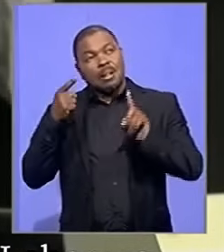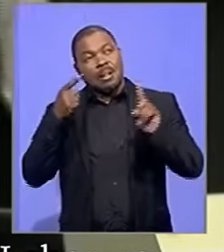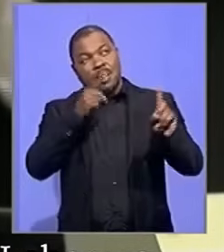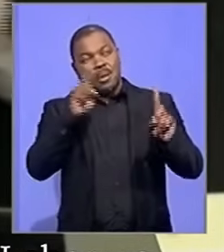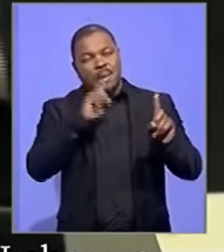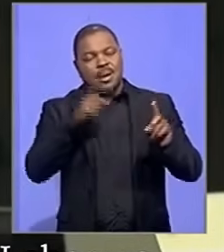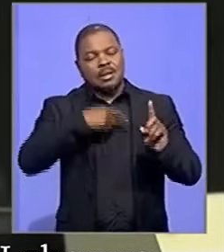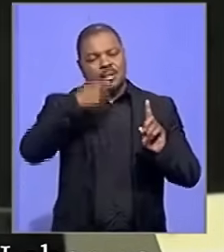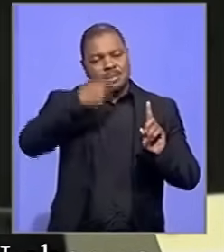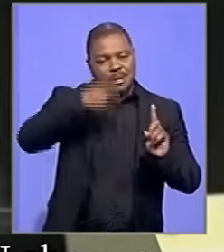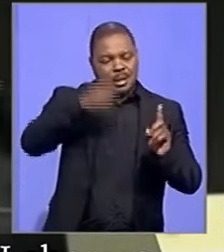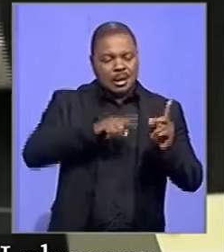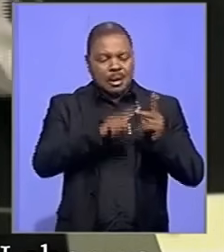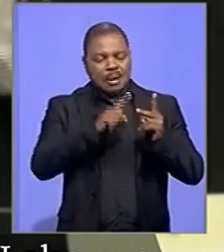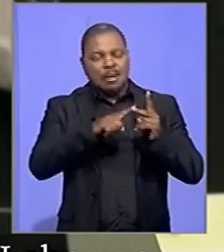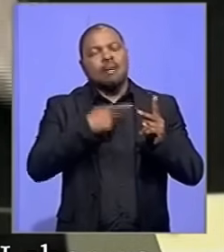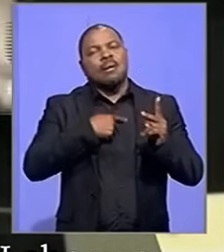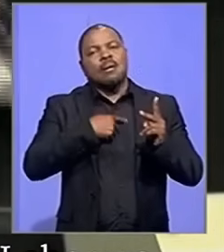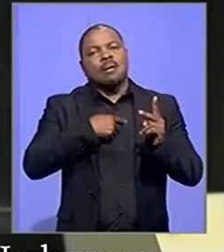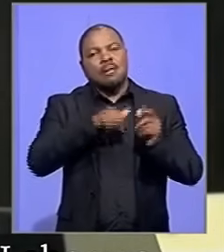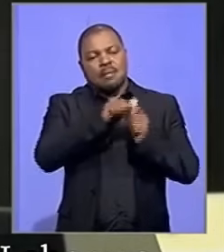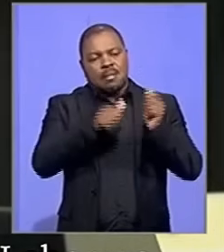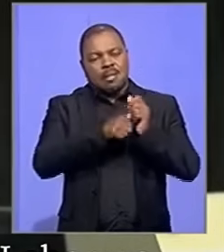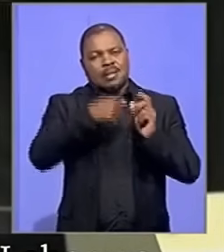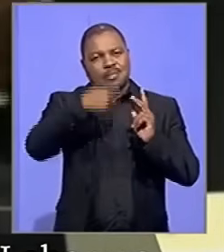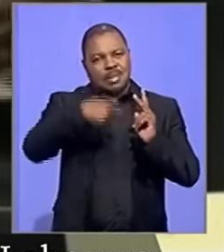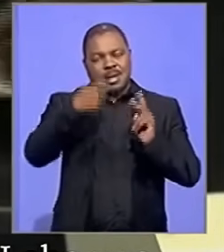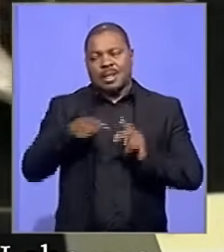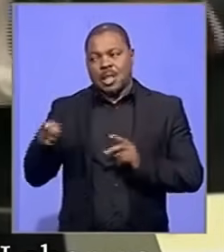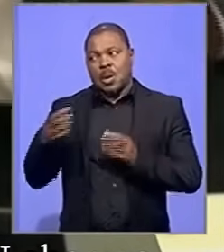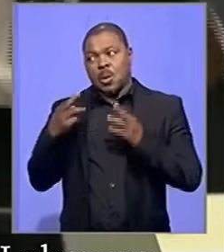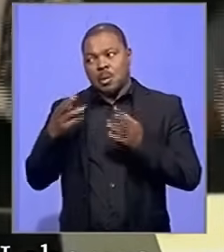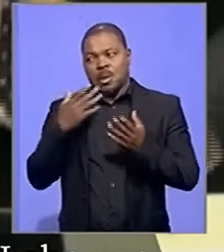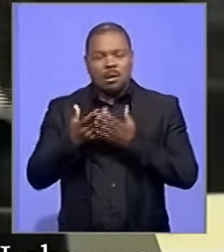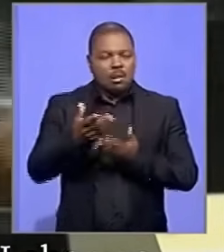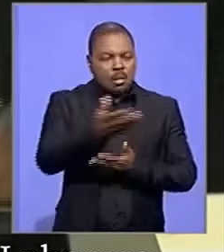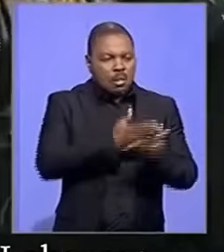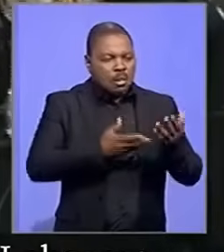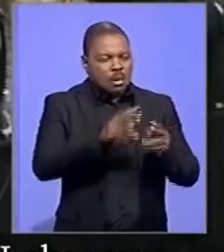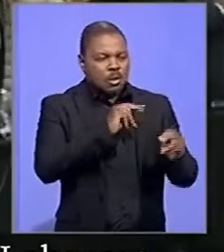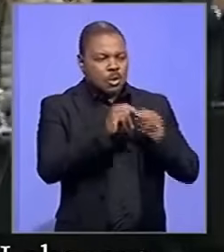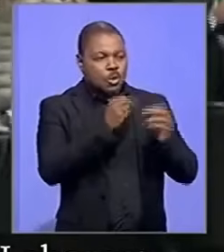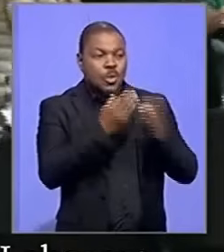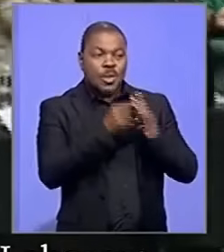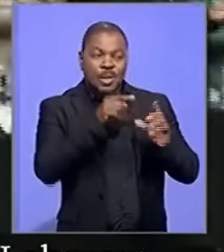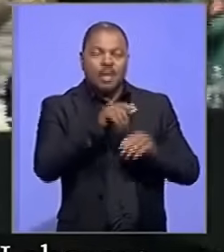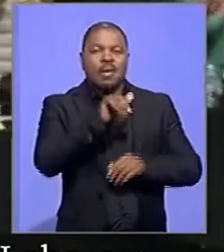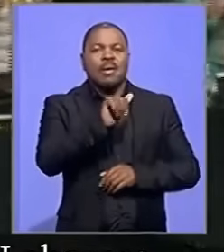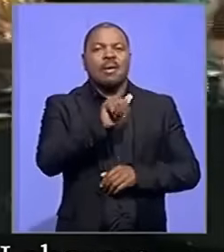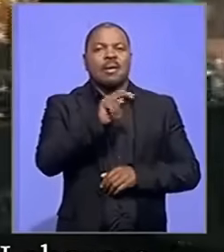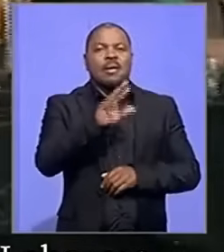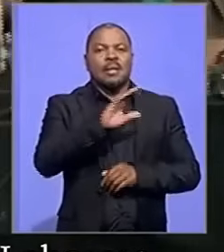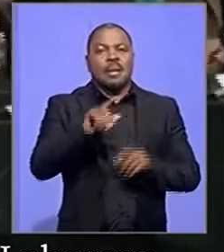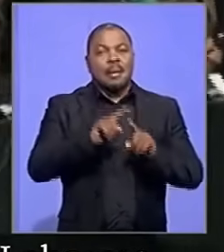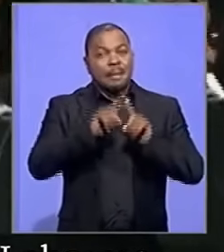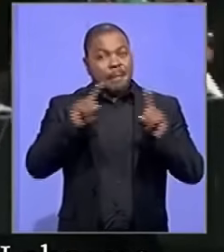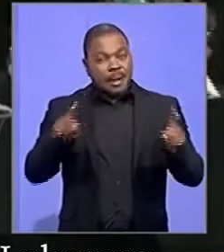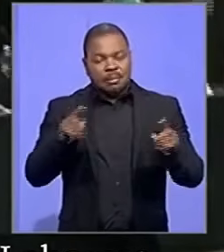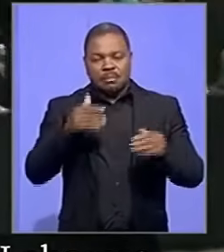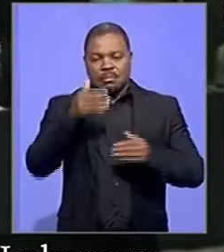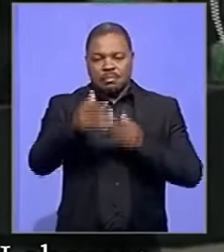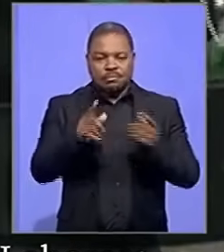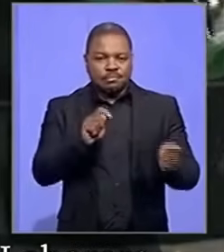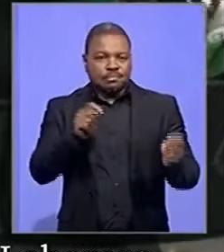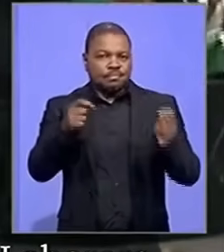a spikara le motlatša spikara dipoledišanong tšeo e bego e golofela go di swara le ANC. Le ge go lo bjalo dilo di ile tša